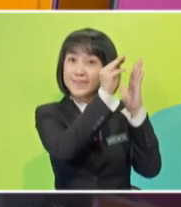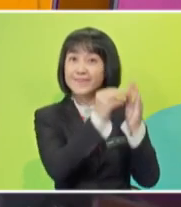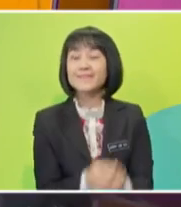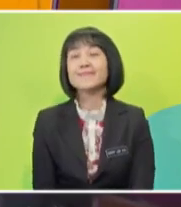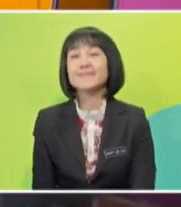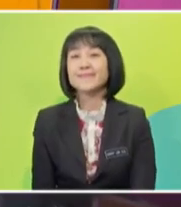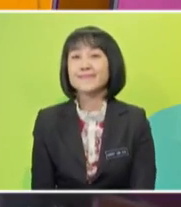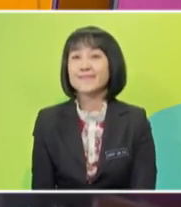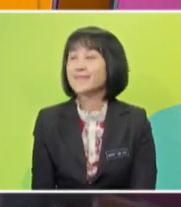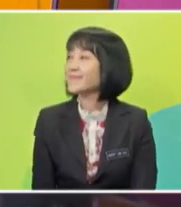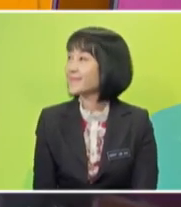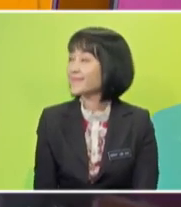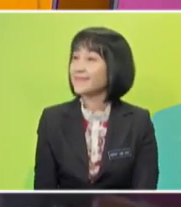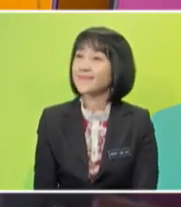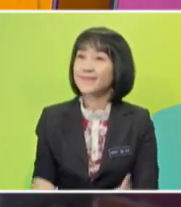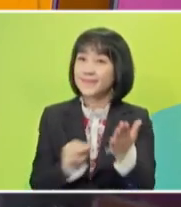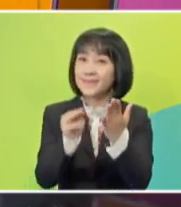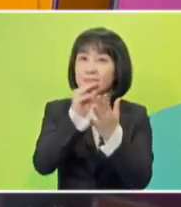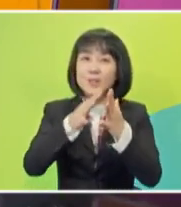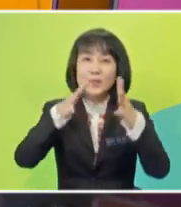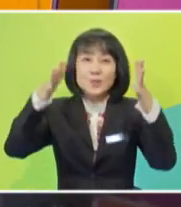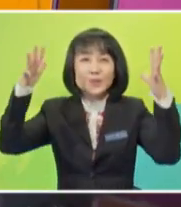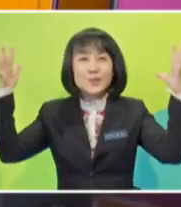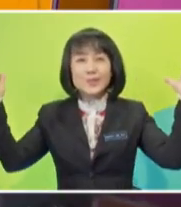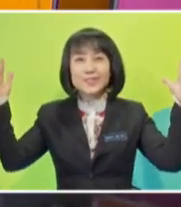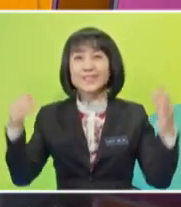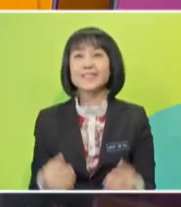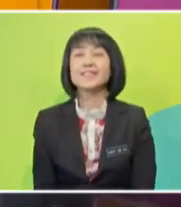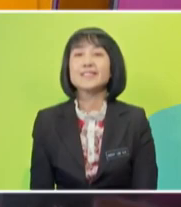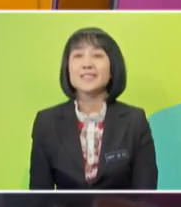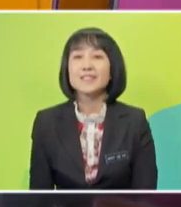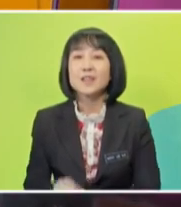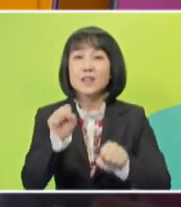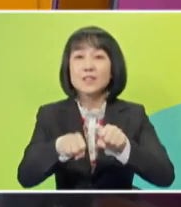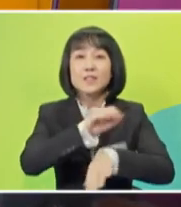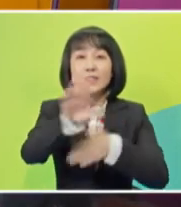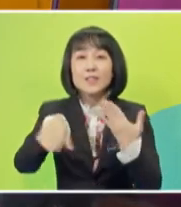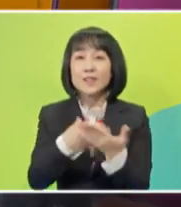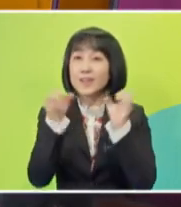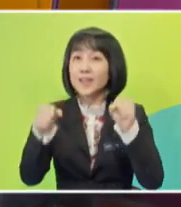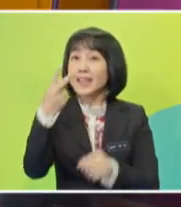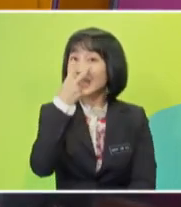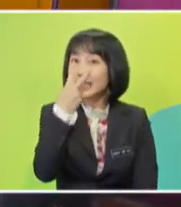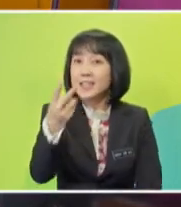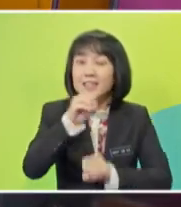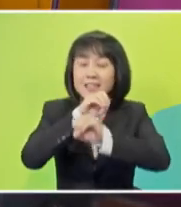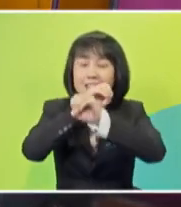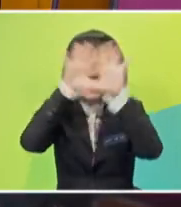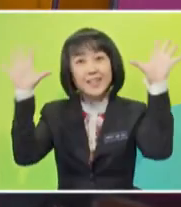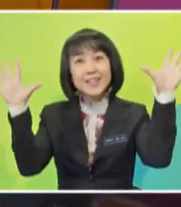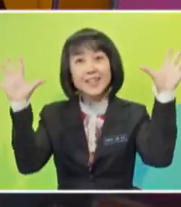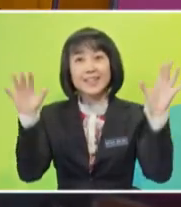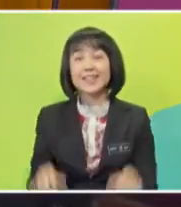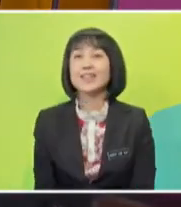Look at that map. It is really big over here. Just to make sure that everyone is able to see it. Wow, look